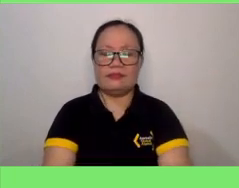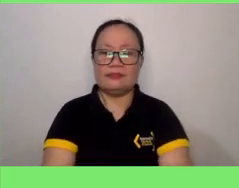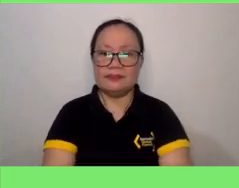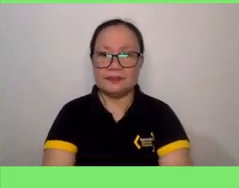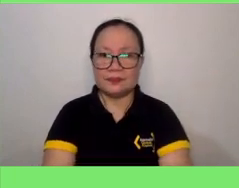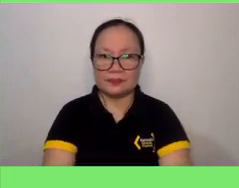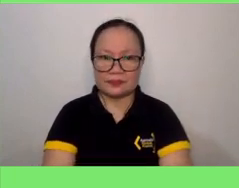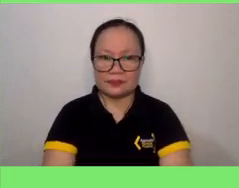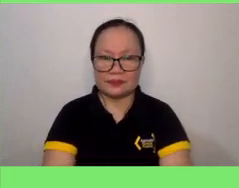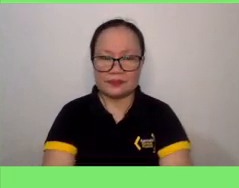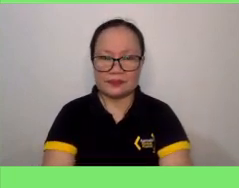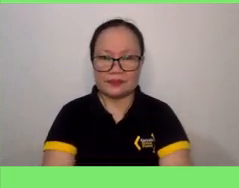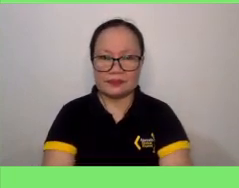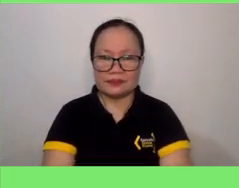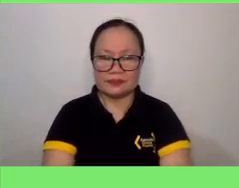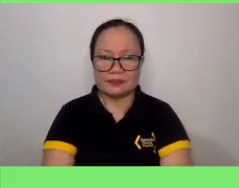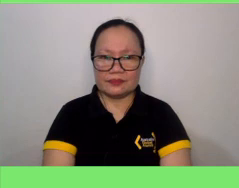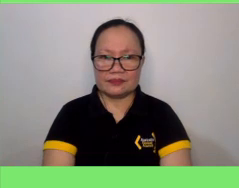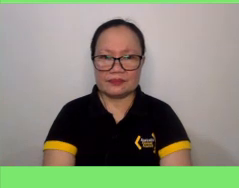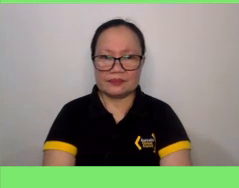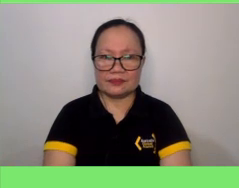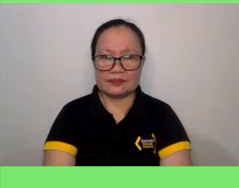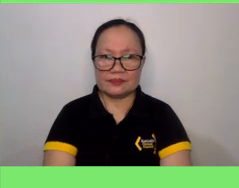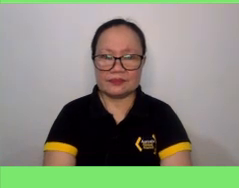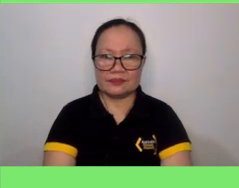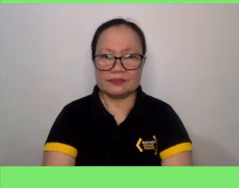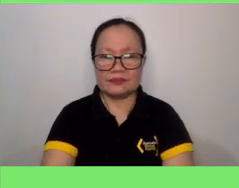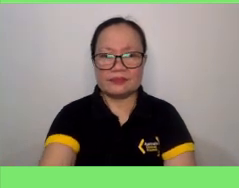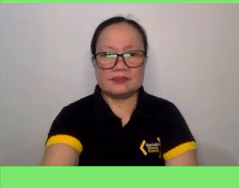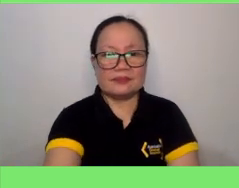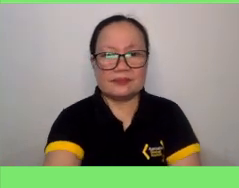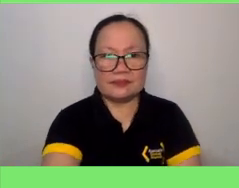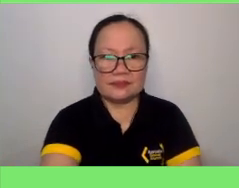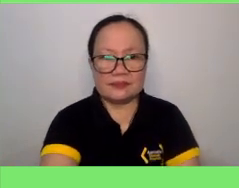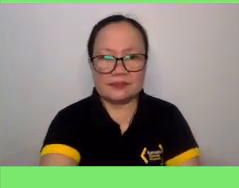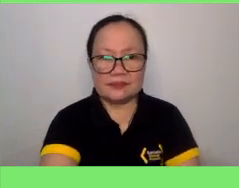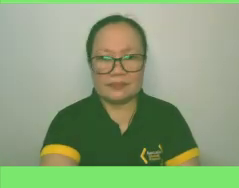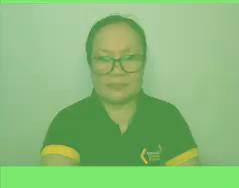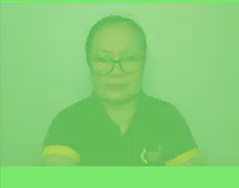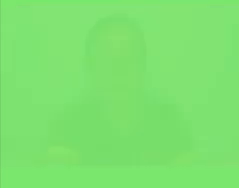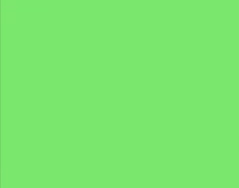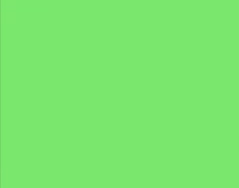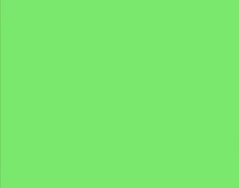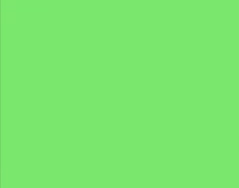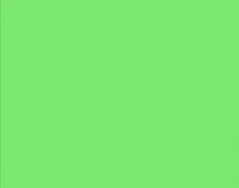and 7xy squared minus 6x squared y minus 4x.